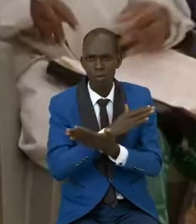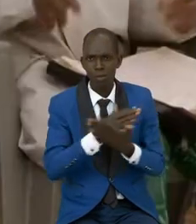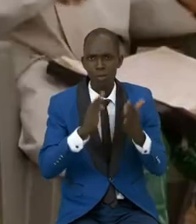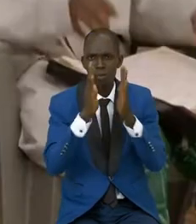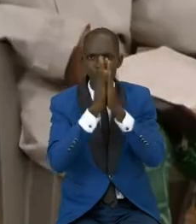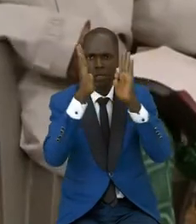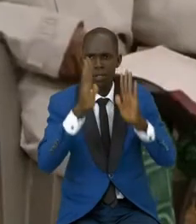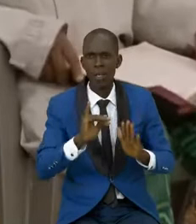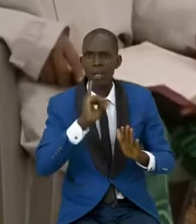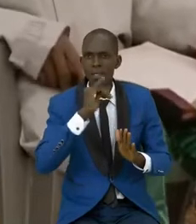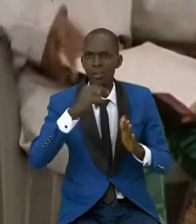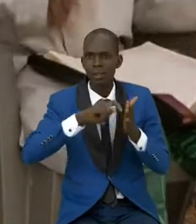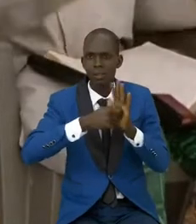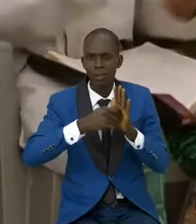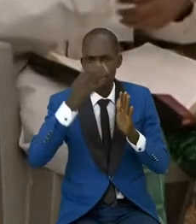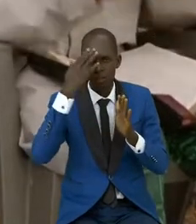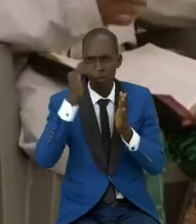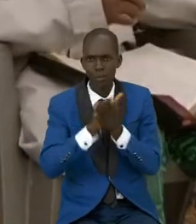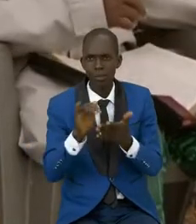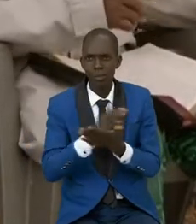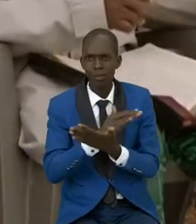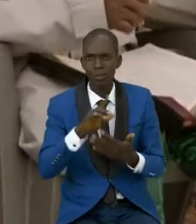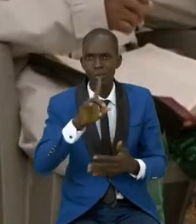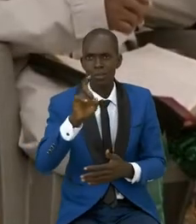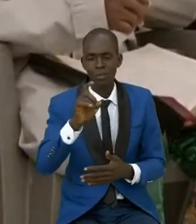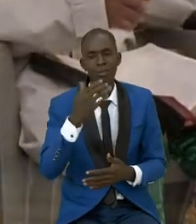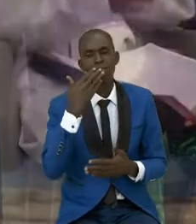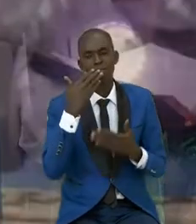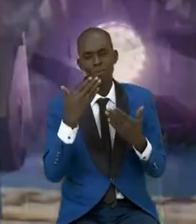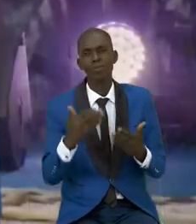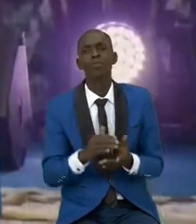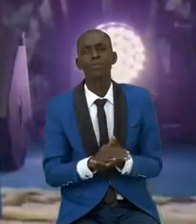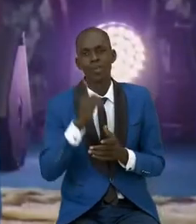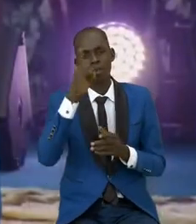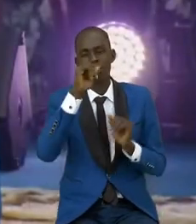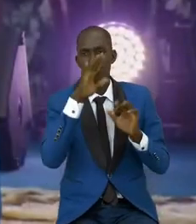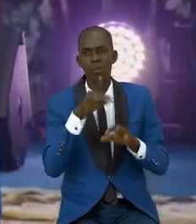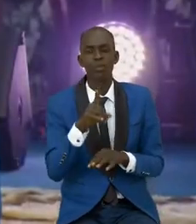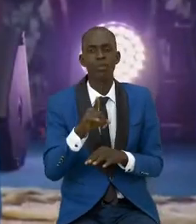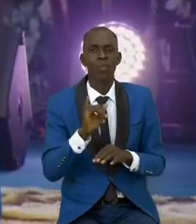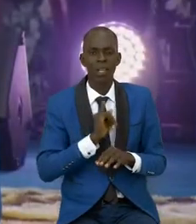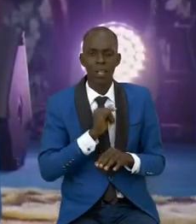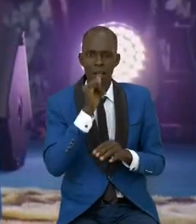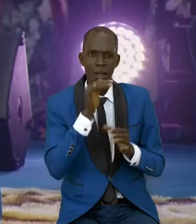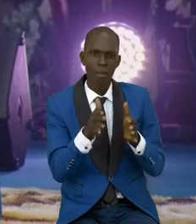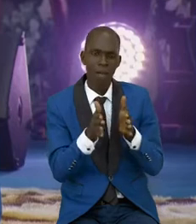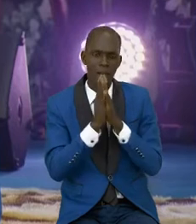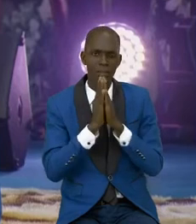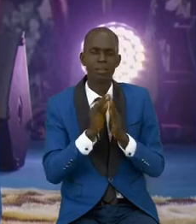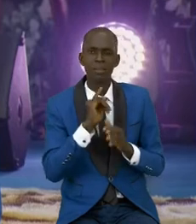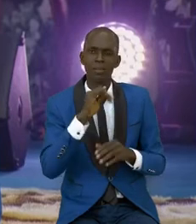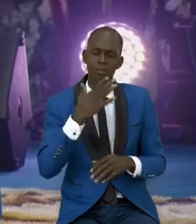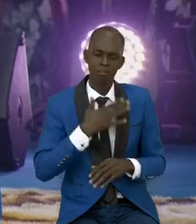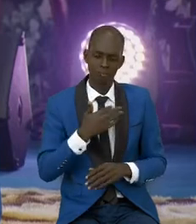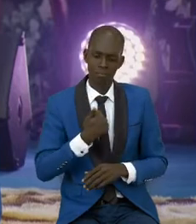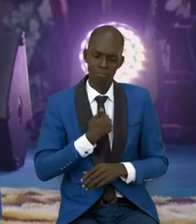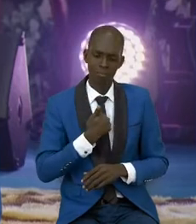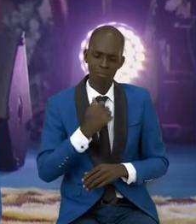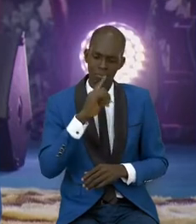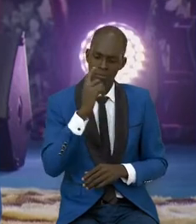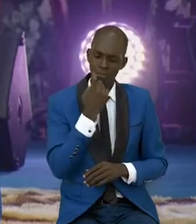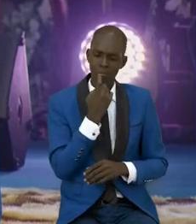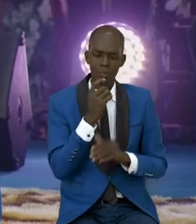you. Prayer is the key. And I'm asking myself, prayer, prayer, prayer is